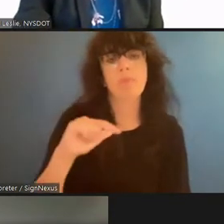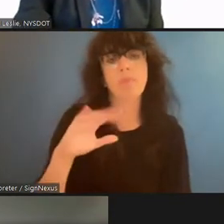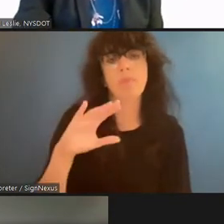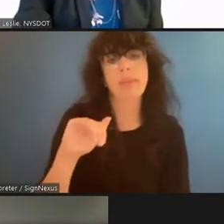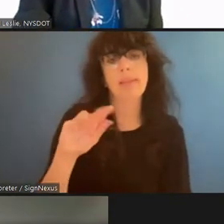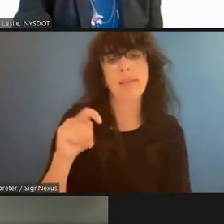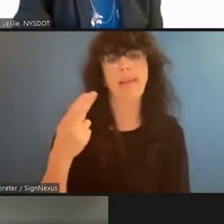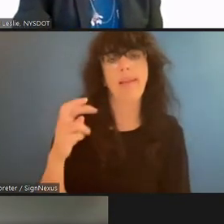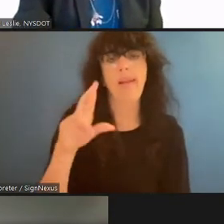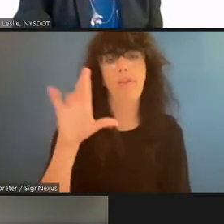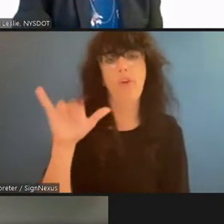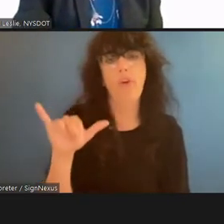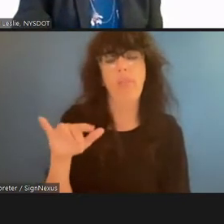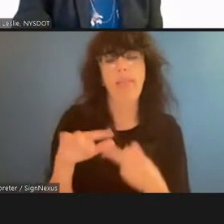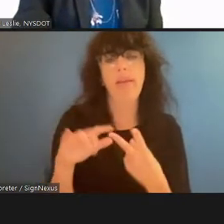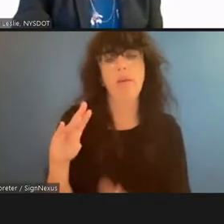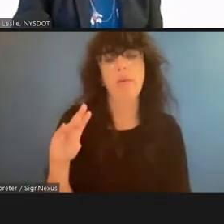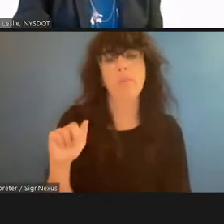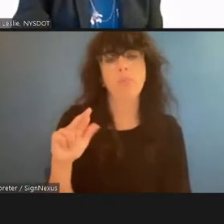barack friedman